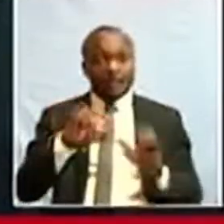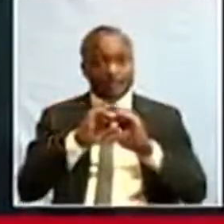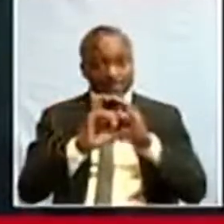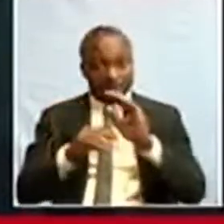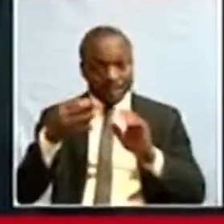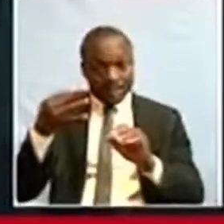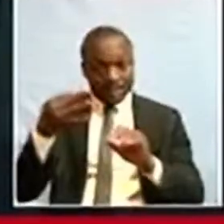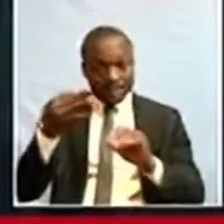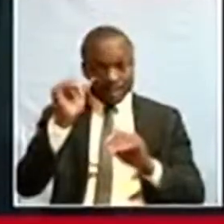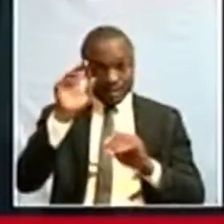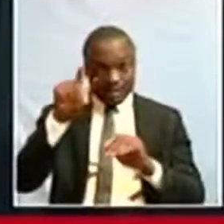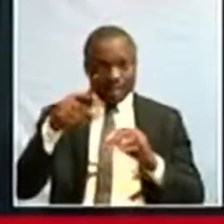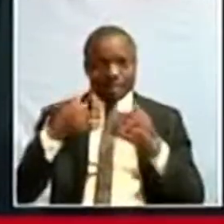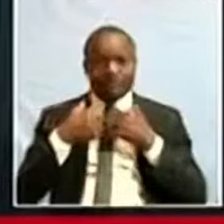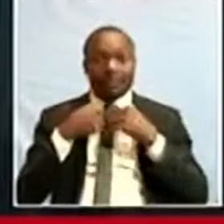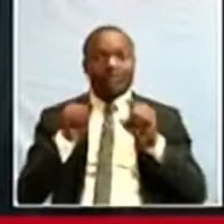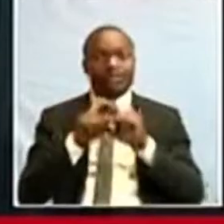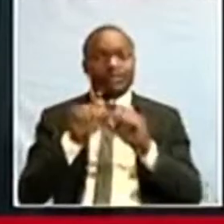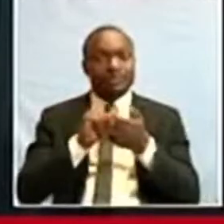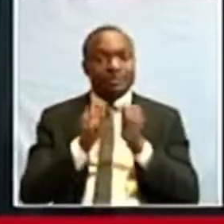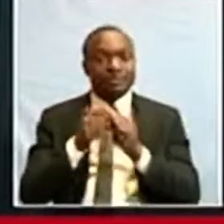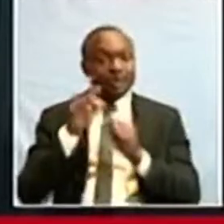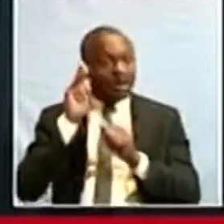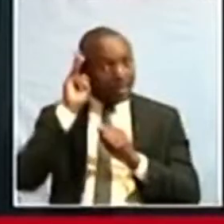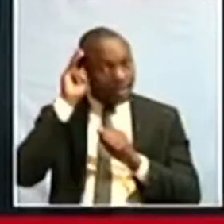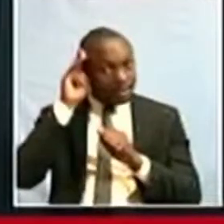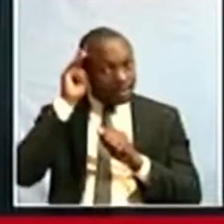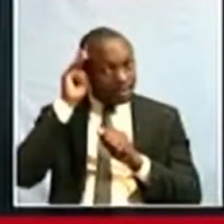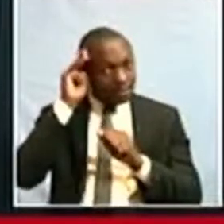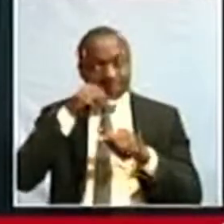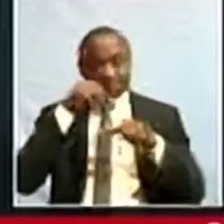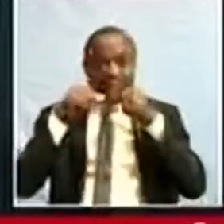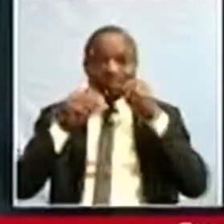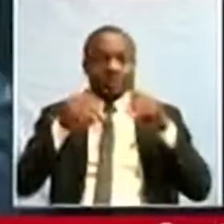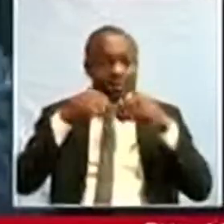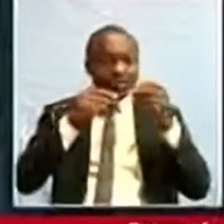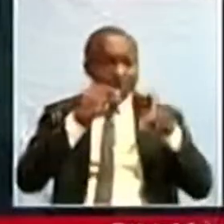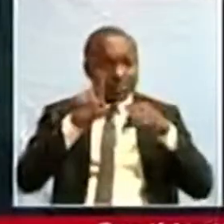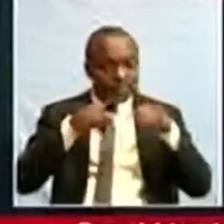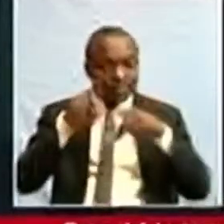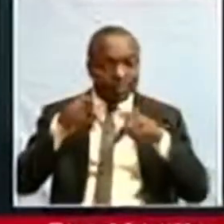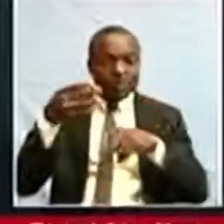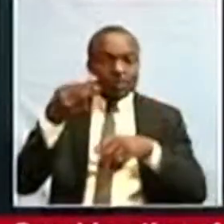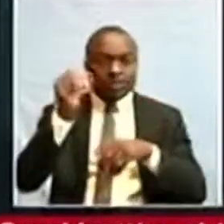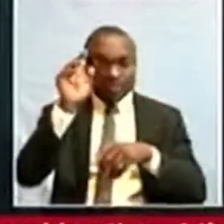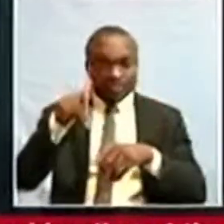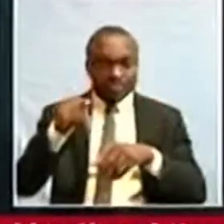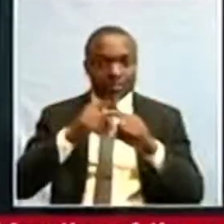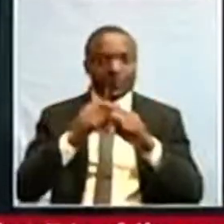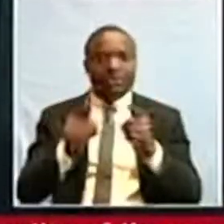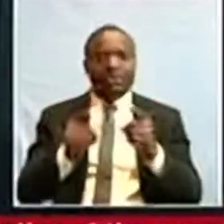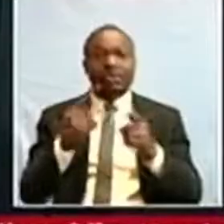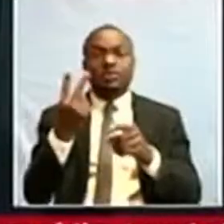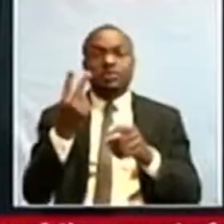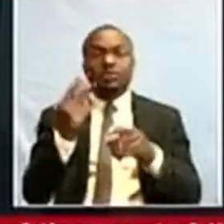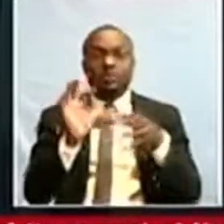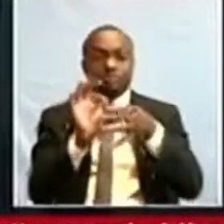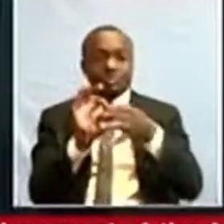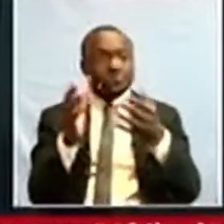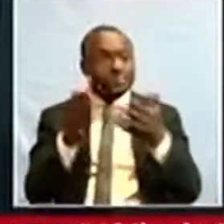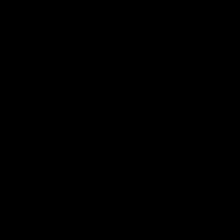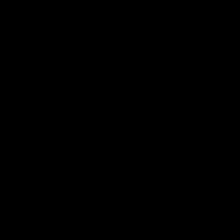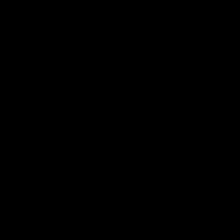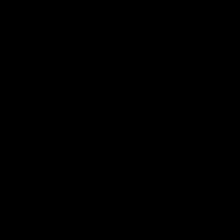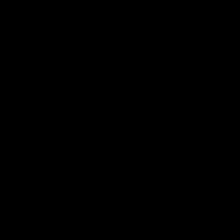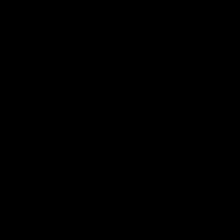the same problem. They also come here, Minister of Agriculture, giving people who are on the FISIP and say the two are not connected. So between you and the Minister of Agriculture, we